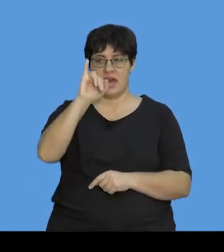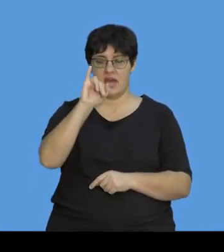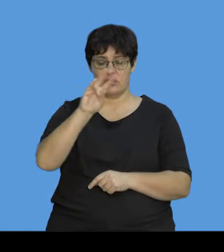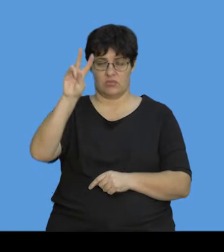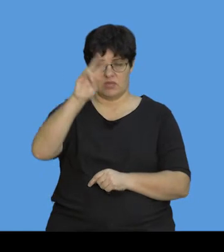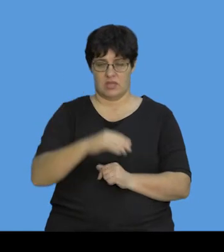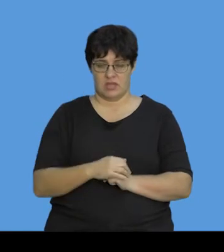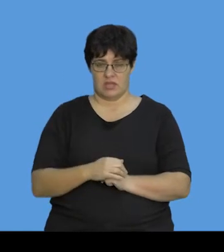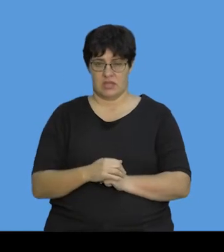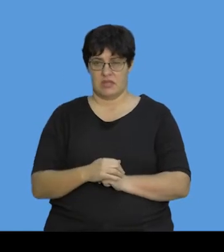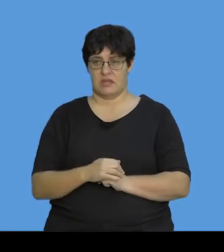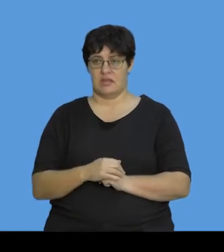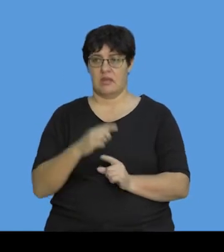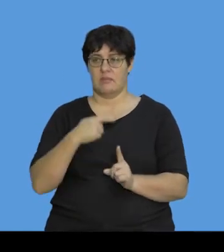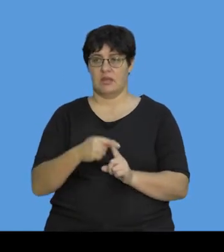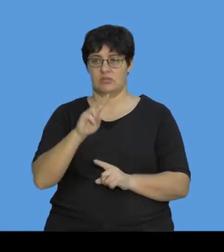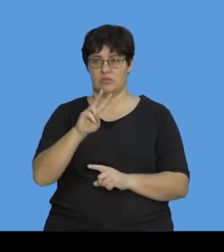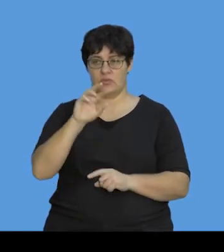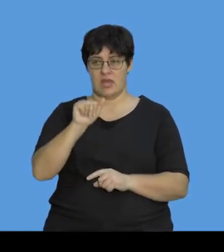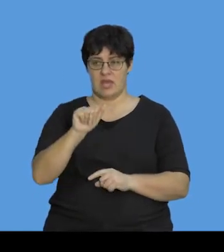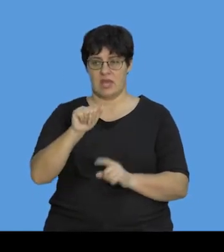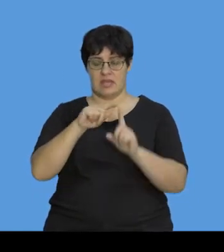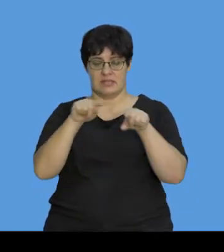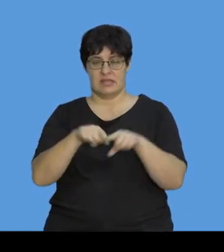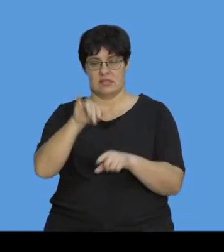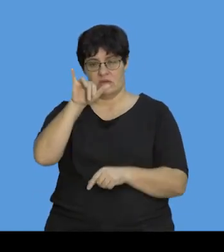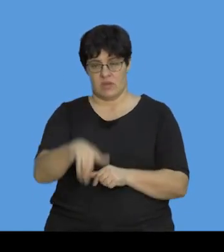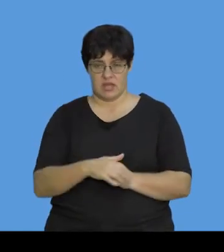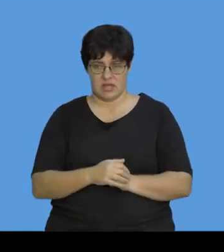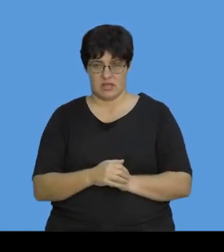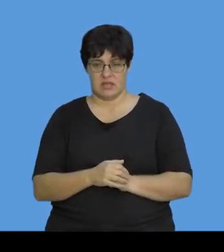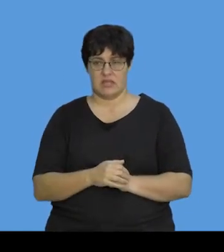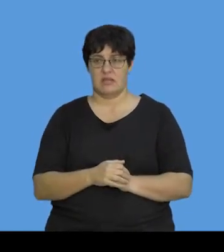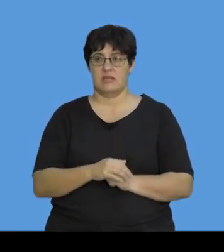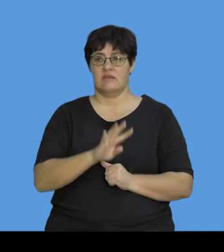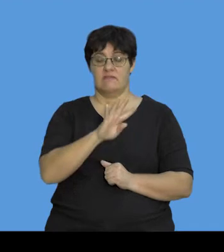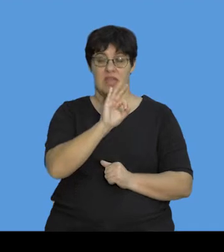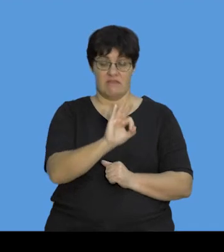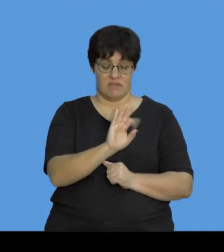plus 2A delta Y. VF is 45.